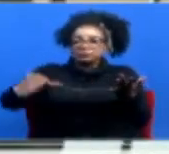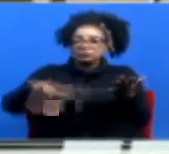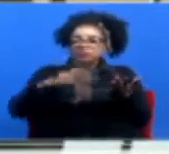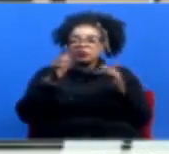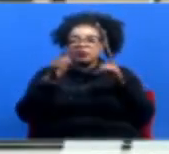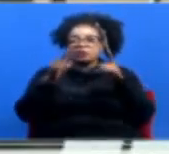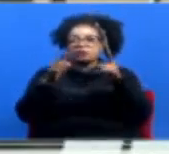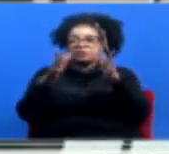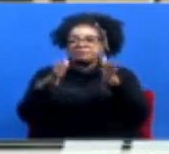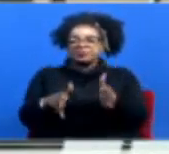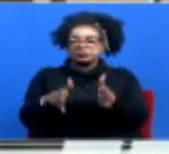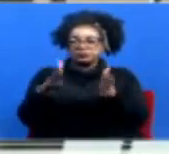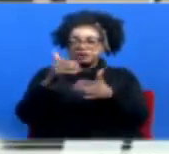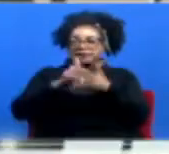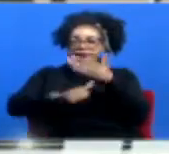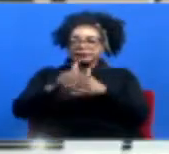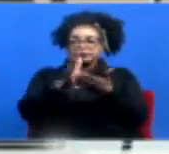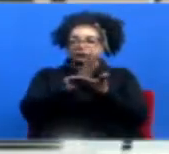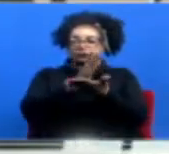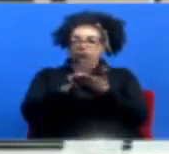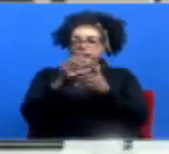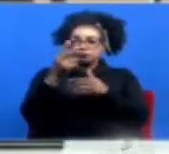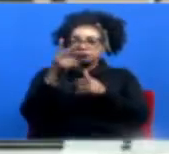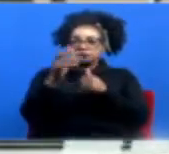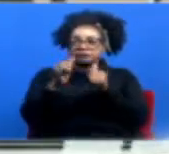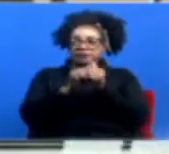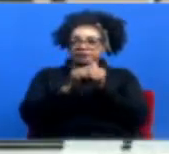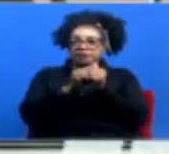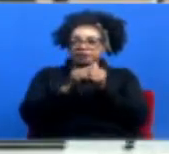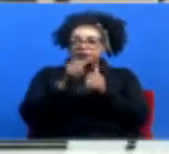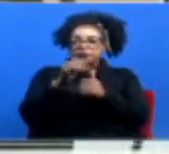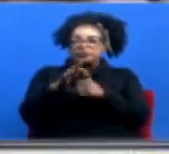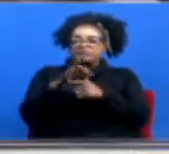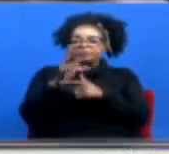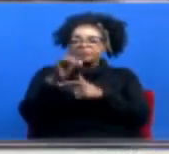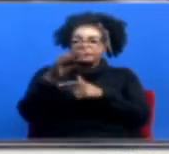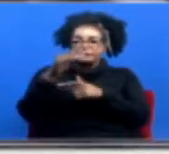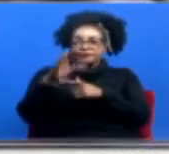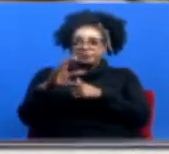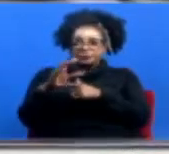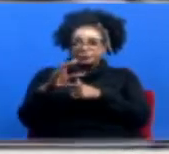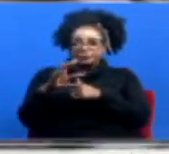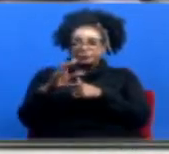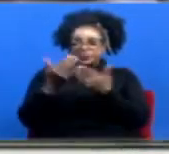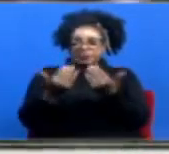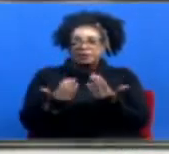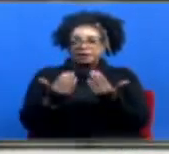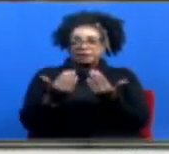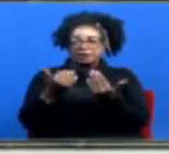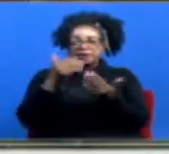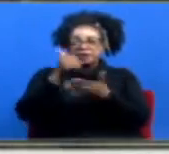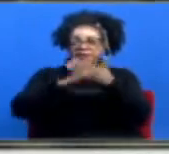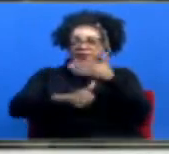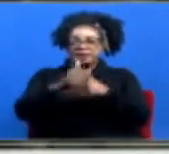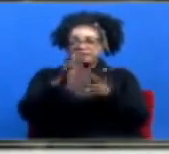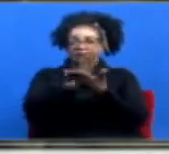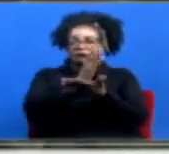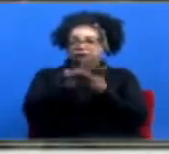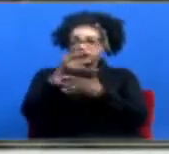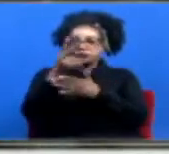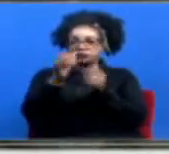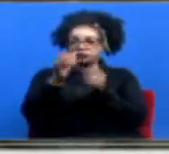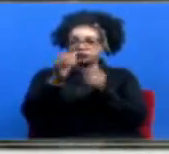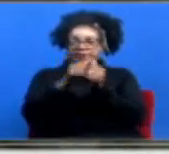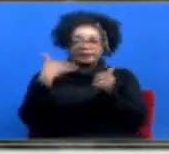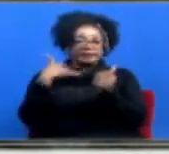under Section 210 of the CPC. They are hereby acquitted under Section 210 of the Criminal